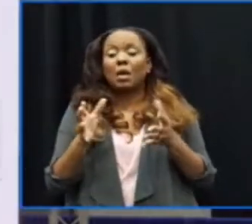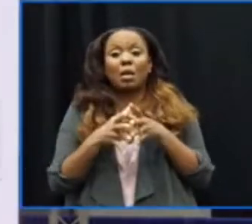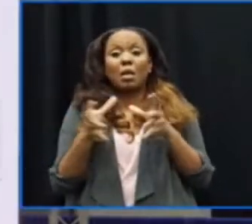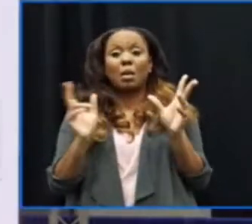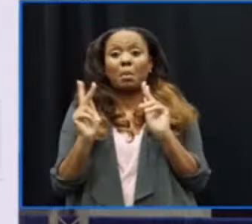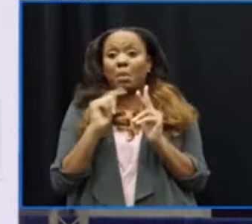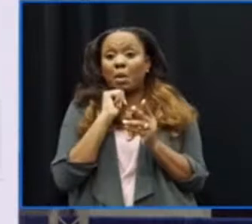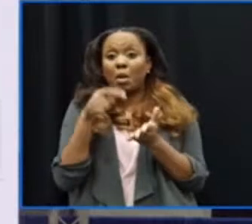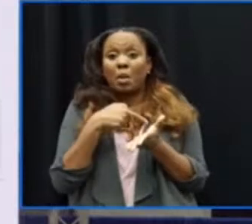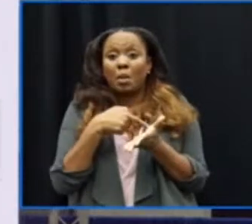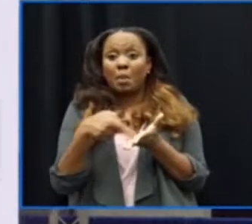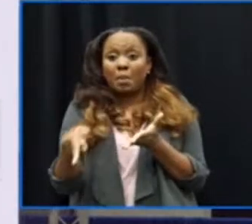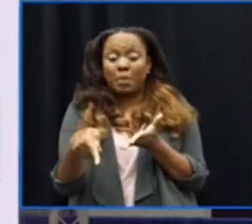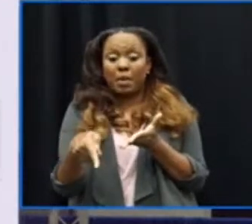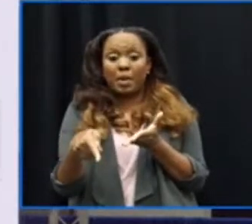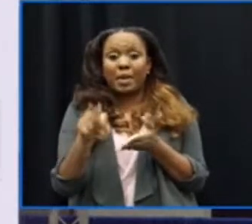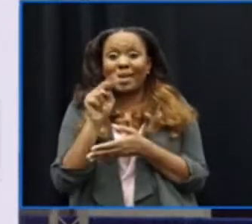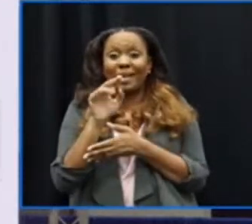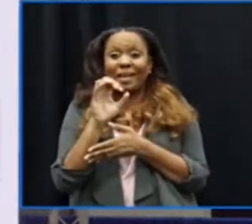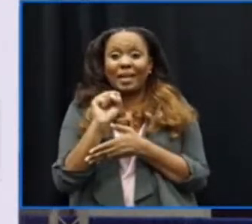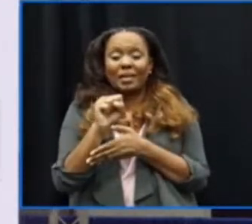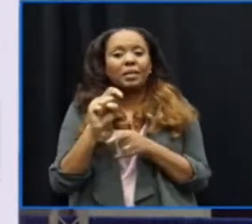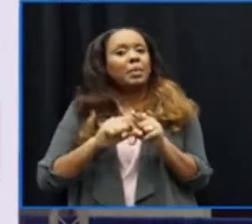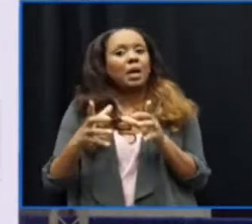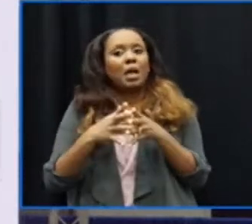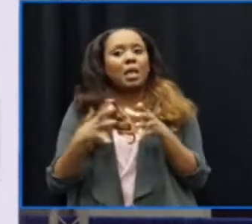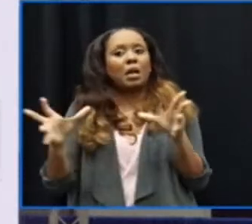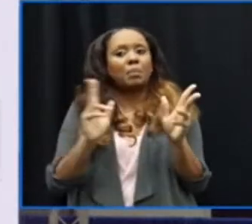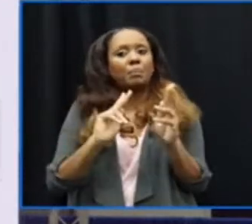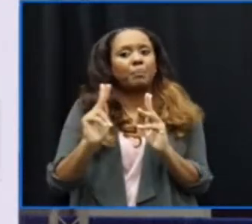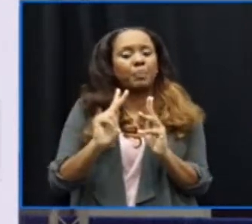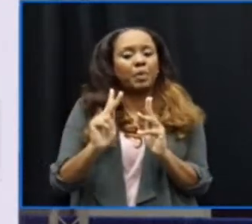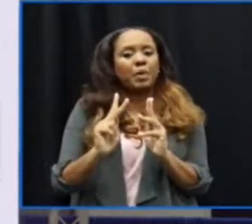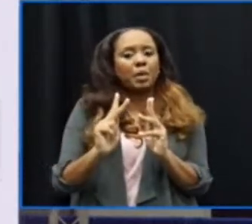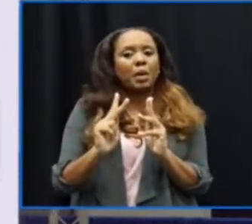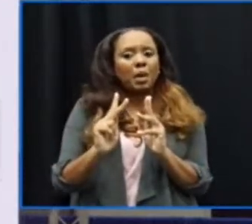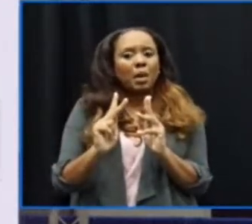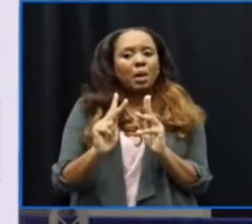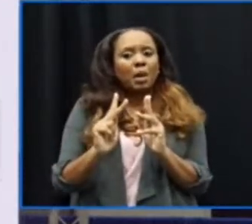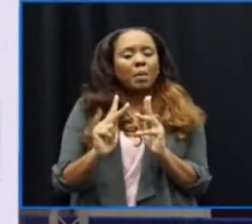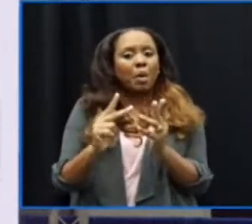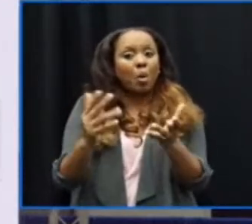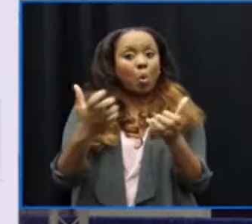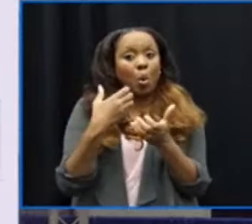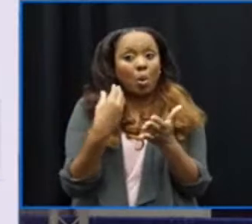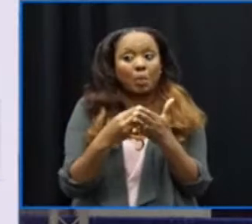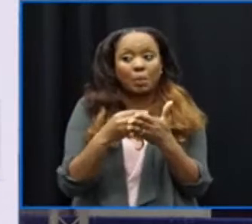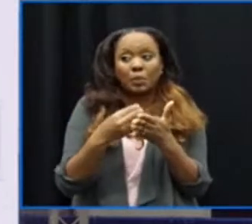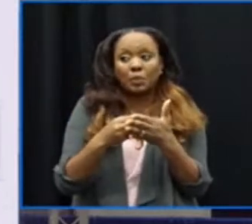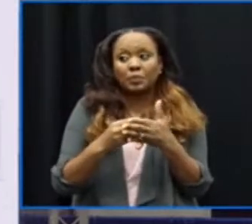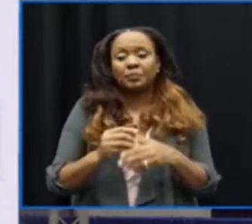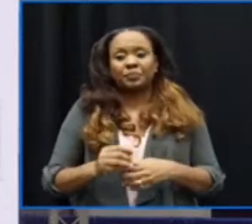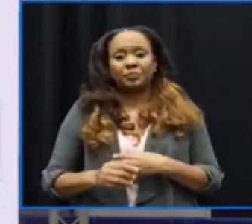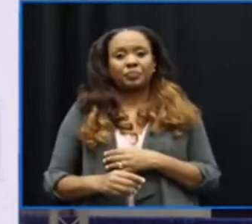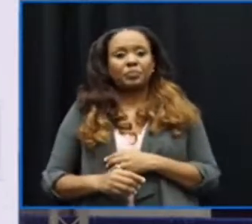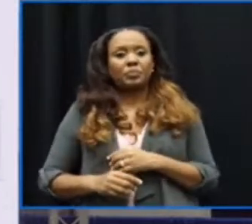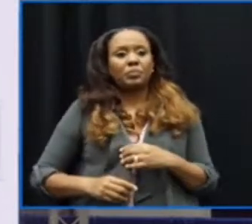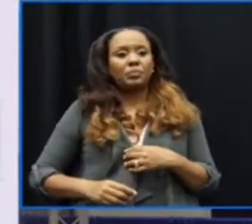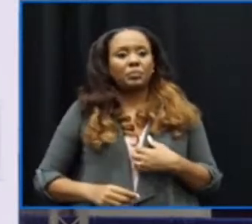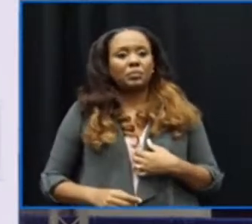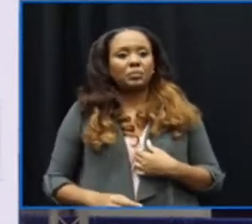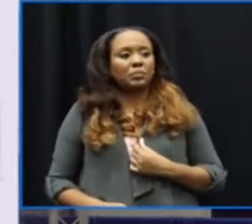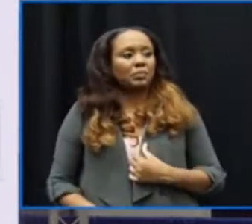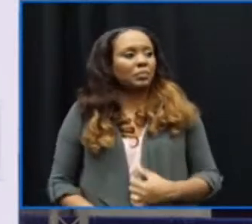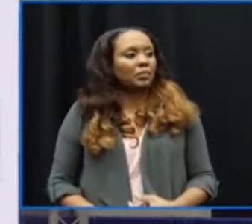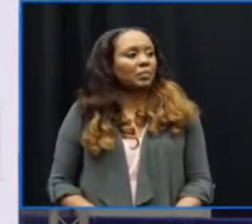versus the number who are taking out. So back in 2004, there were 3.6 people paying in for every